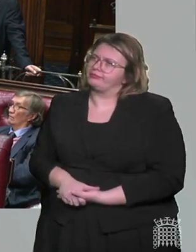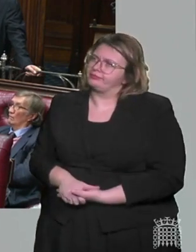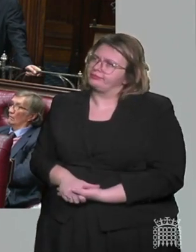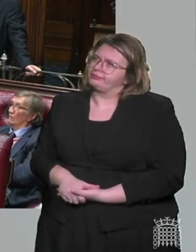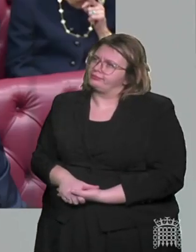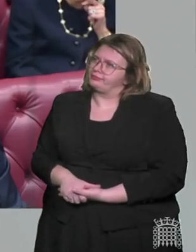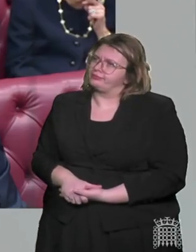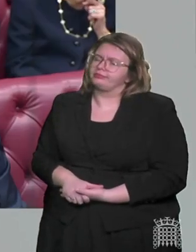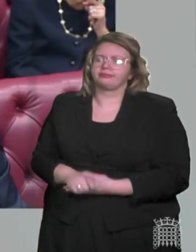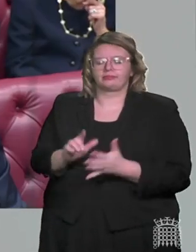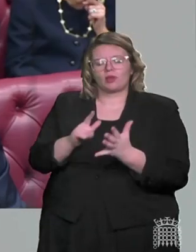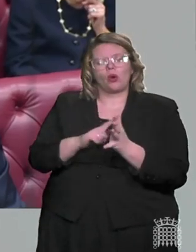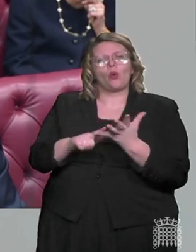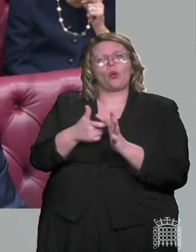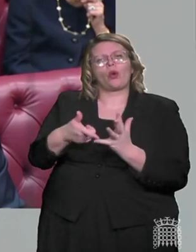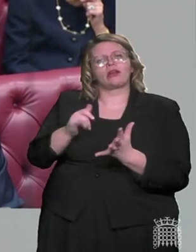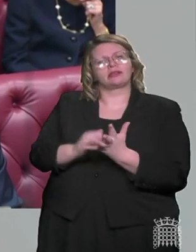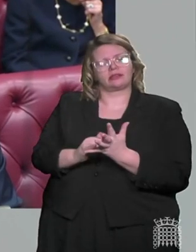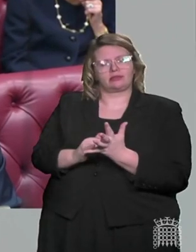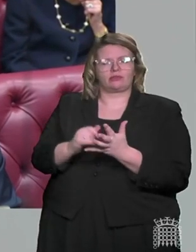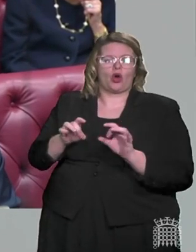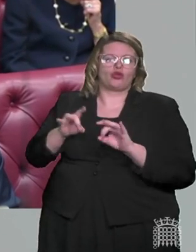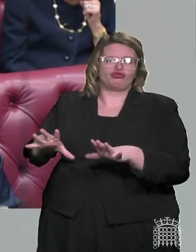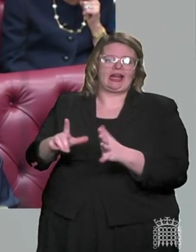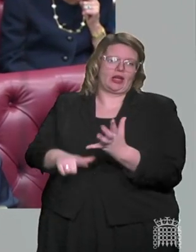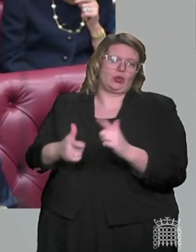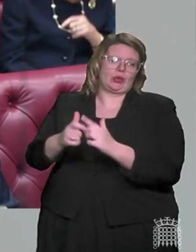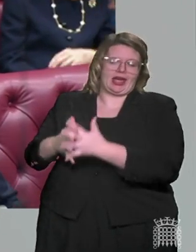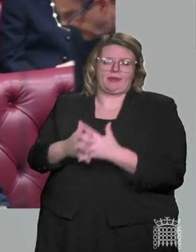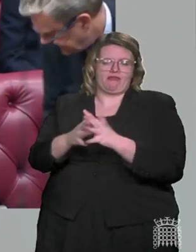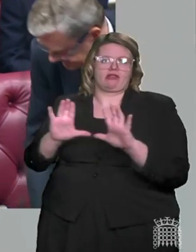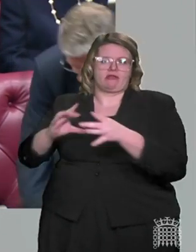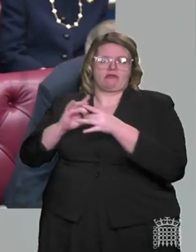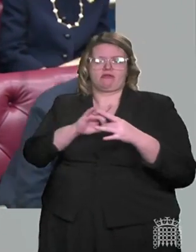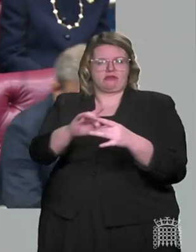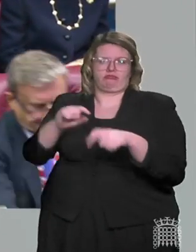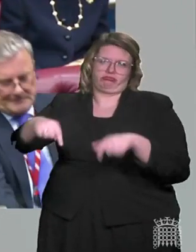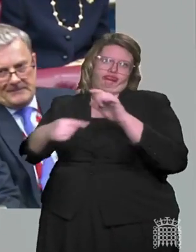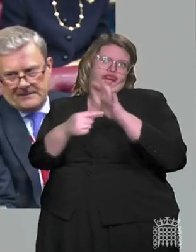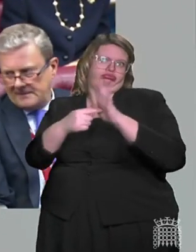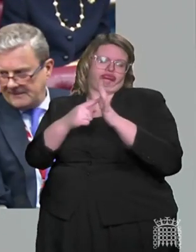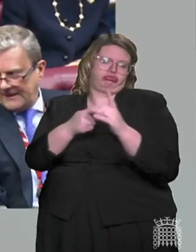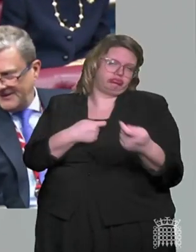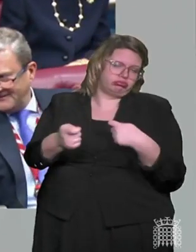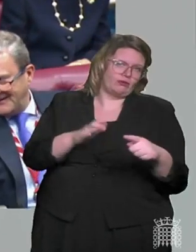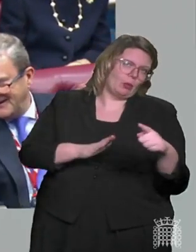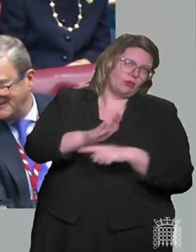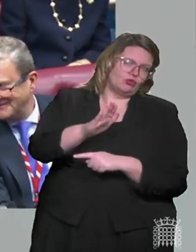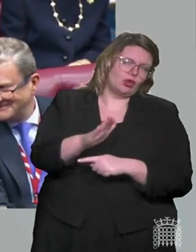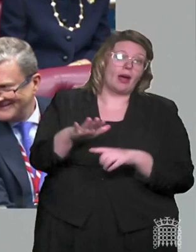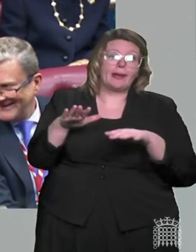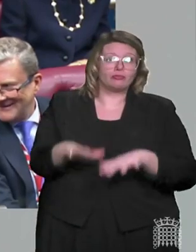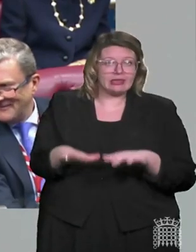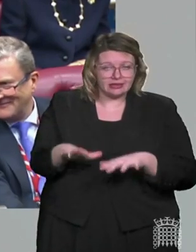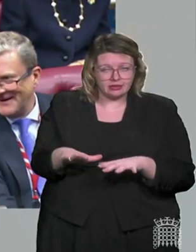My Lords, AUKUS is an unprecedented partnership that is central to delivering security and prosperity for the UK and our partners in